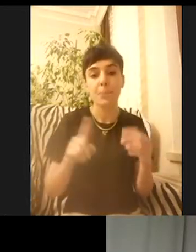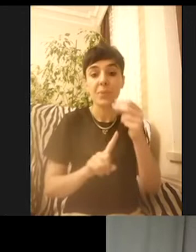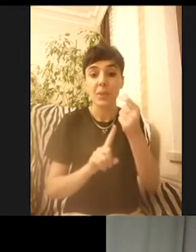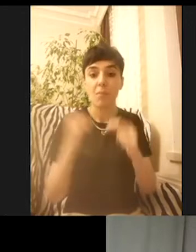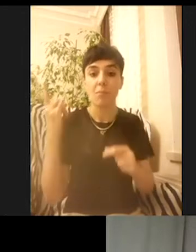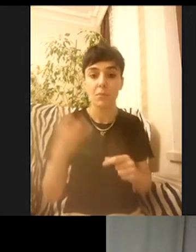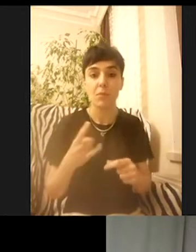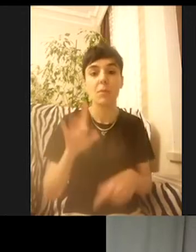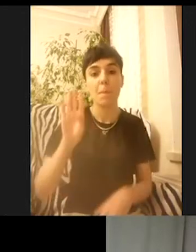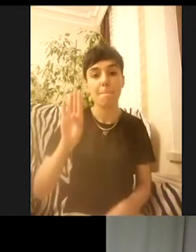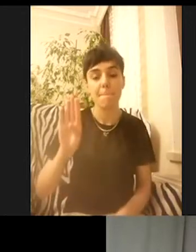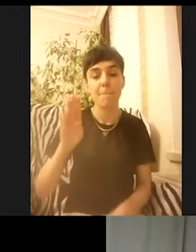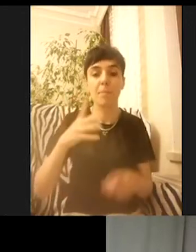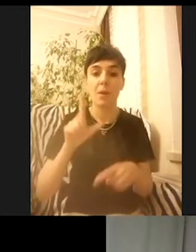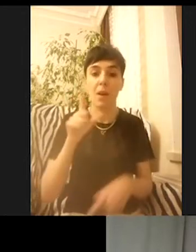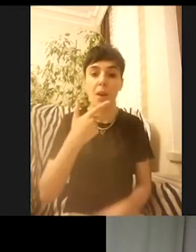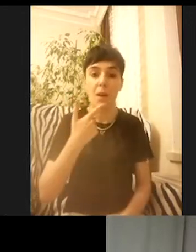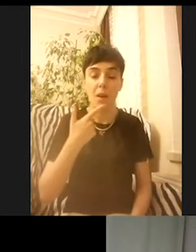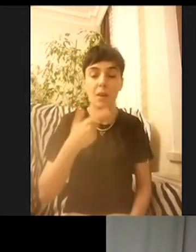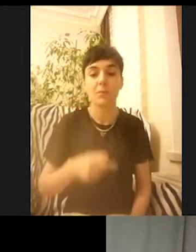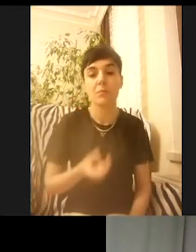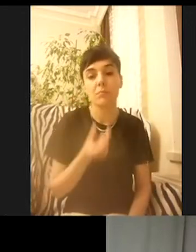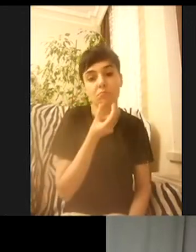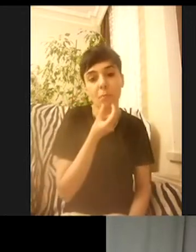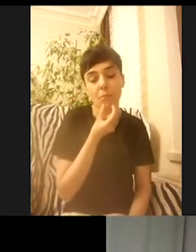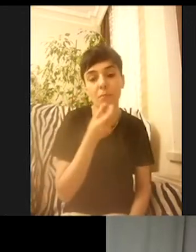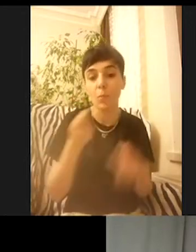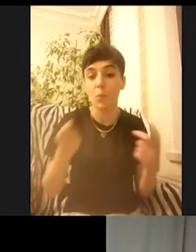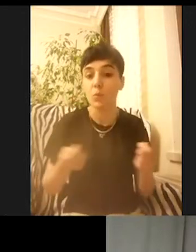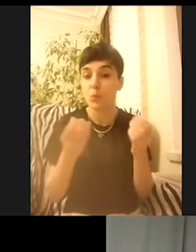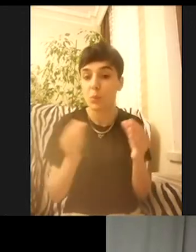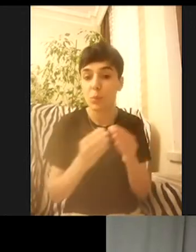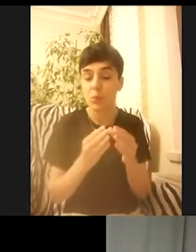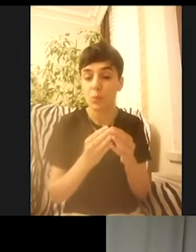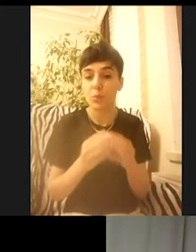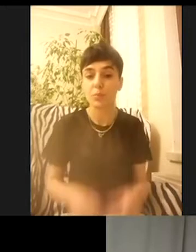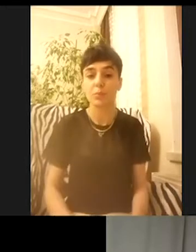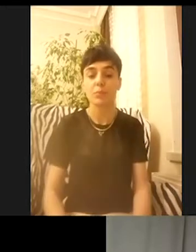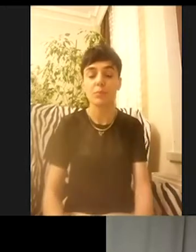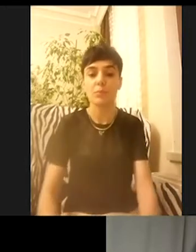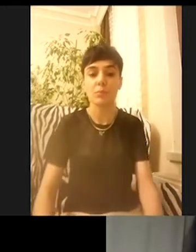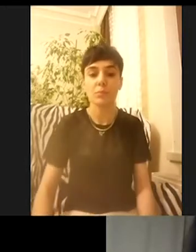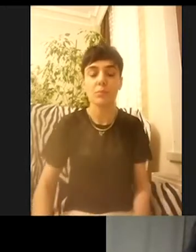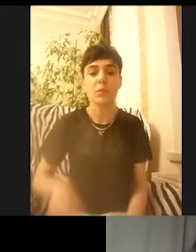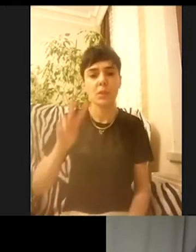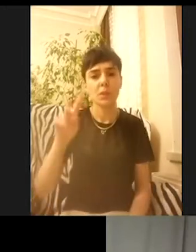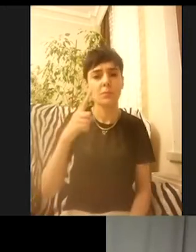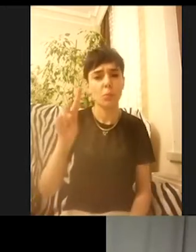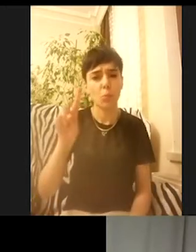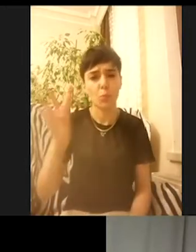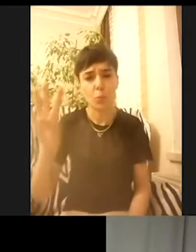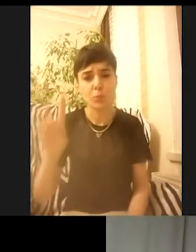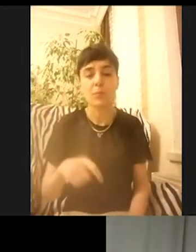in 2040 a lot about this name issue while we were writing our club by law, I mean our regulation. Of course,